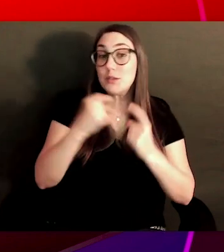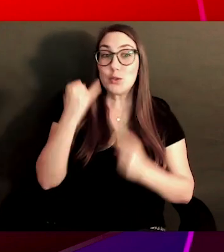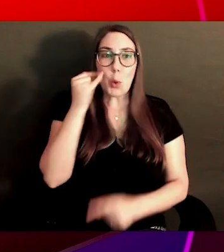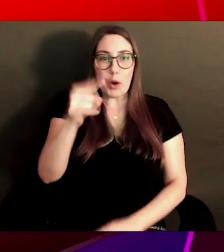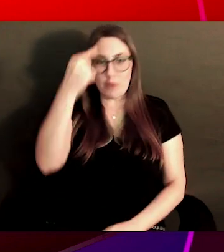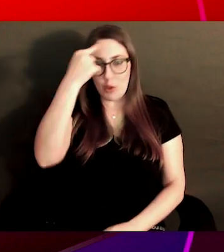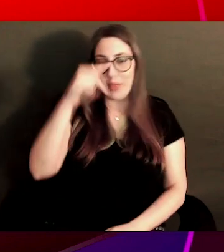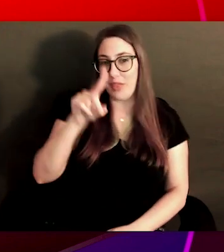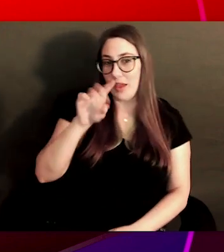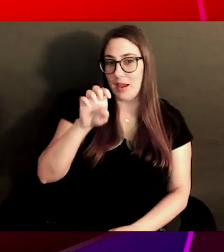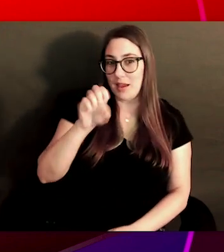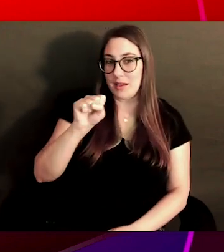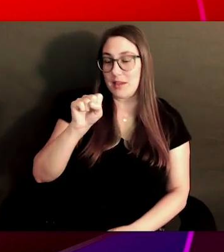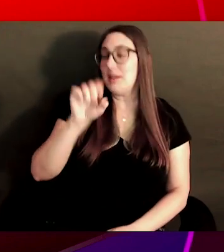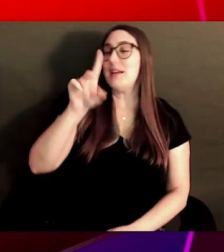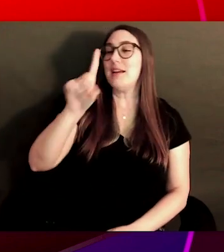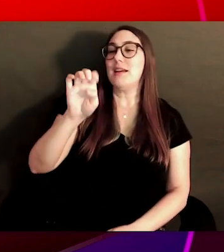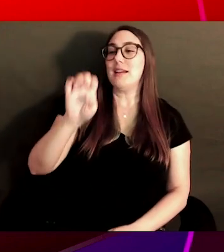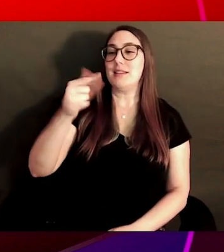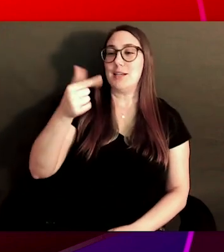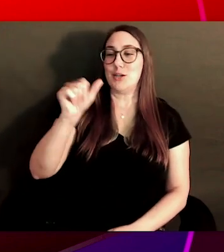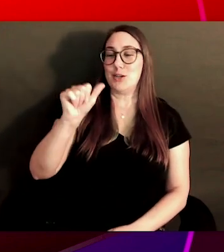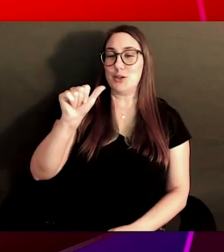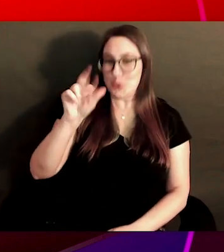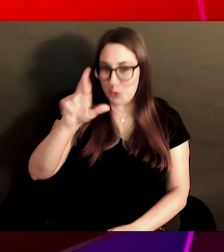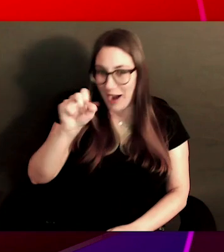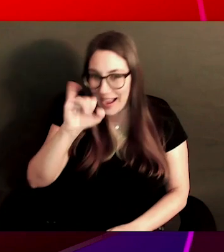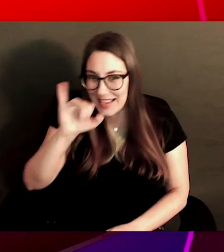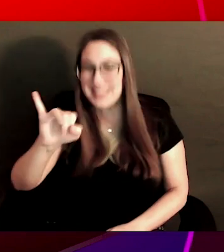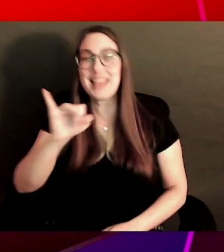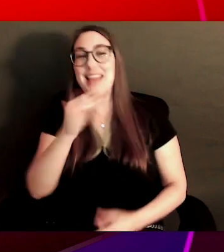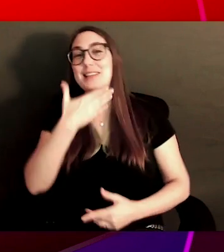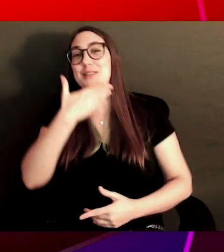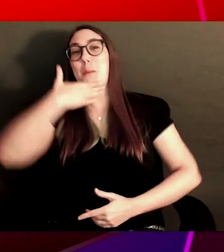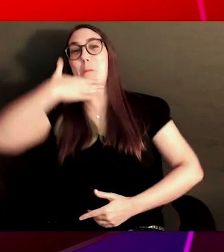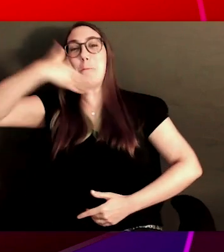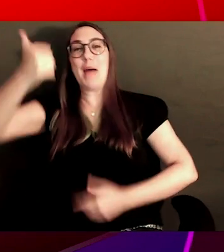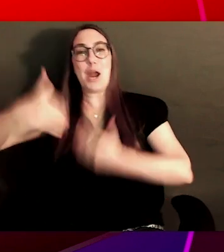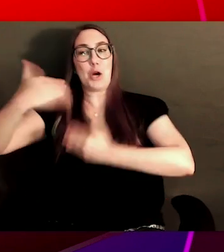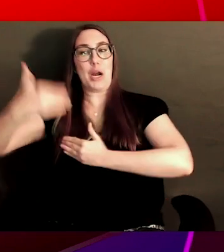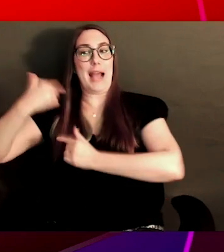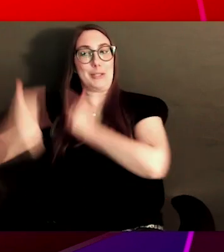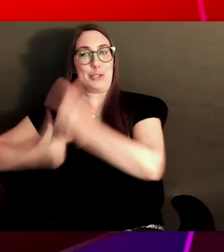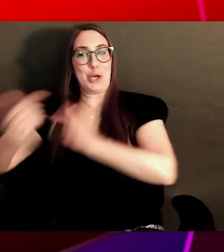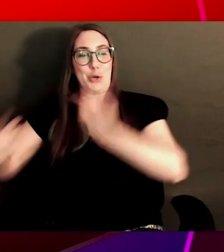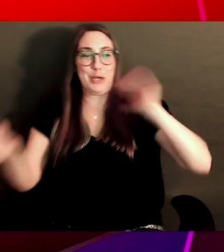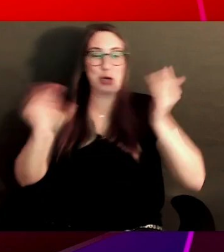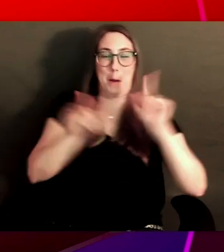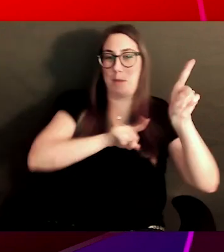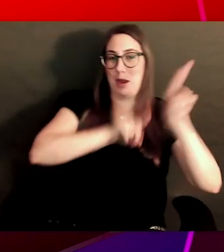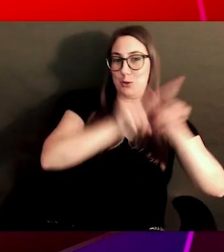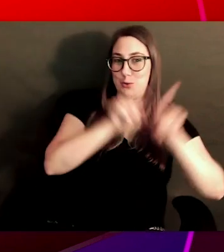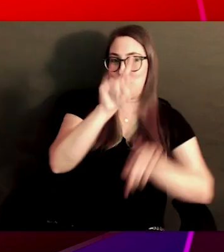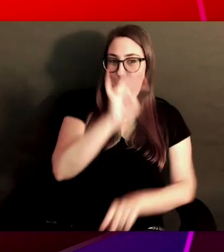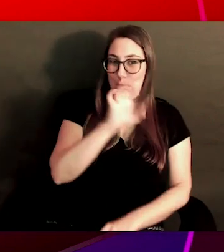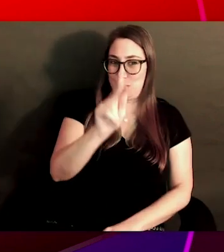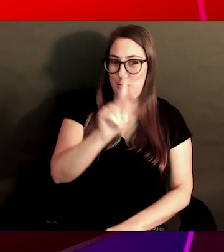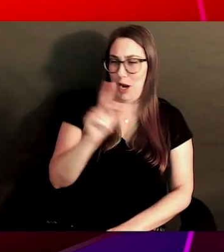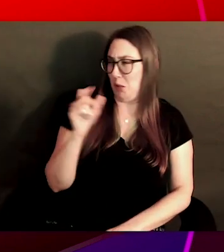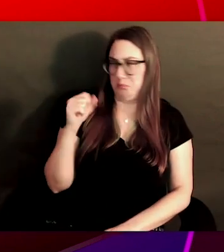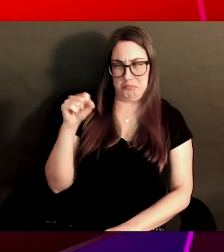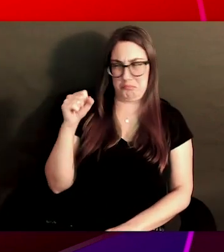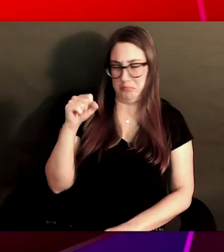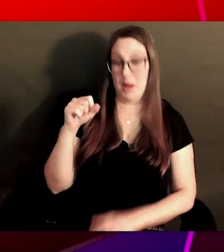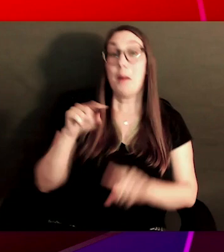superior next generation to Star Trek. But I'm sure after Prashant and Sean are done today, SageMaker Notebook, the